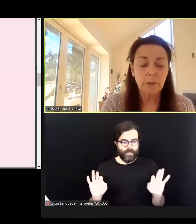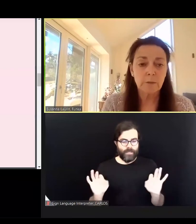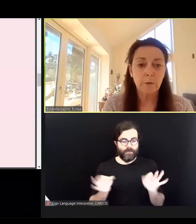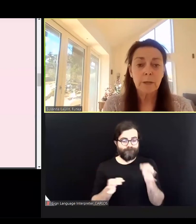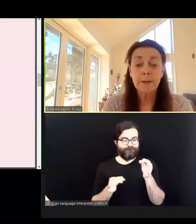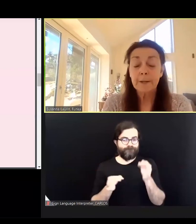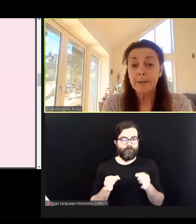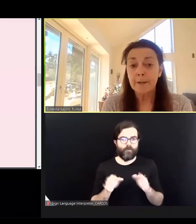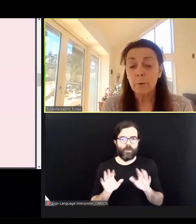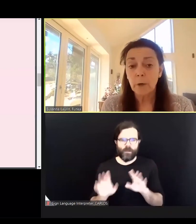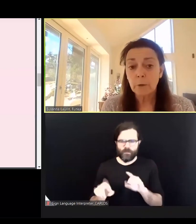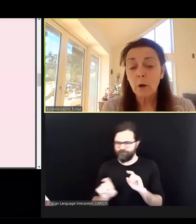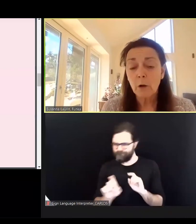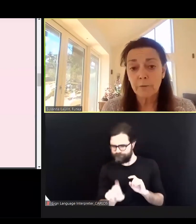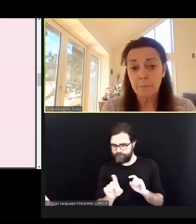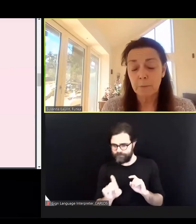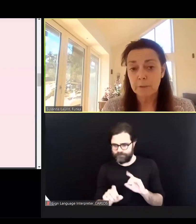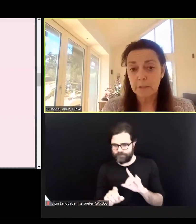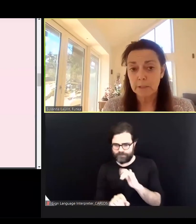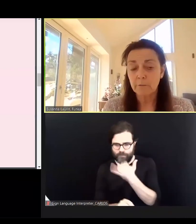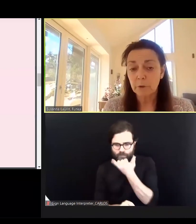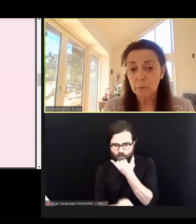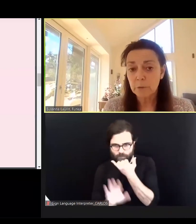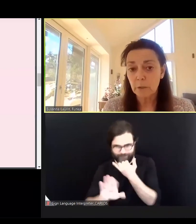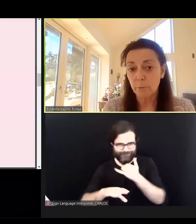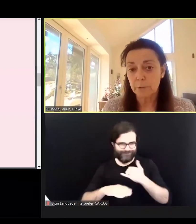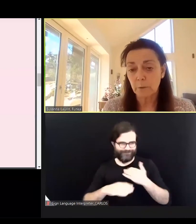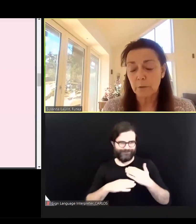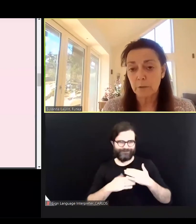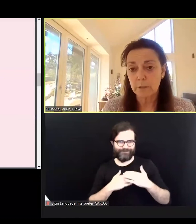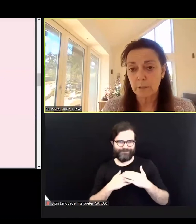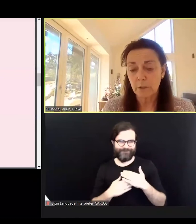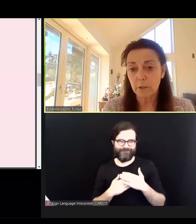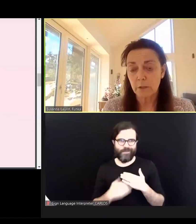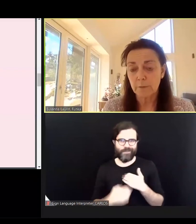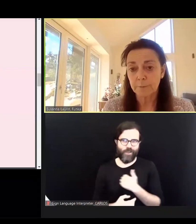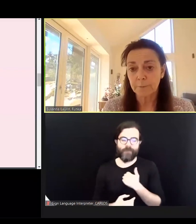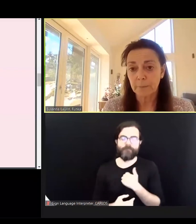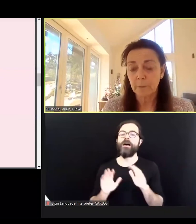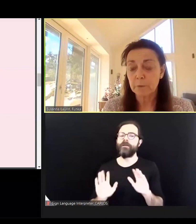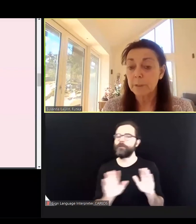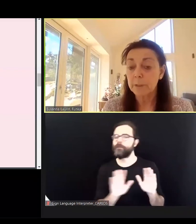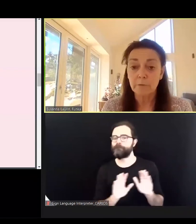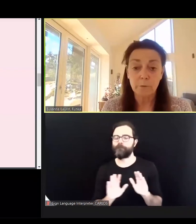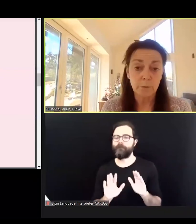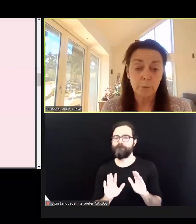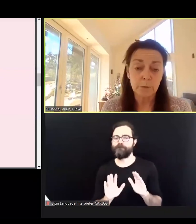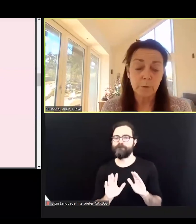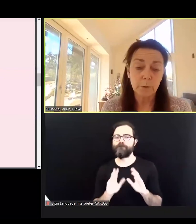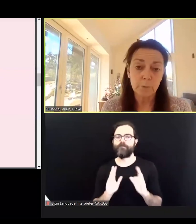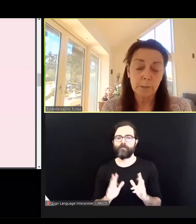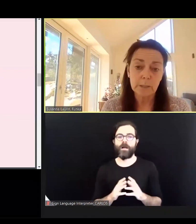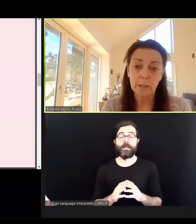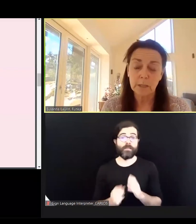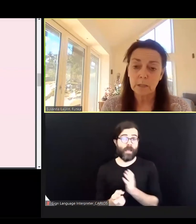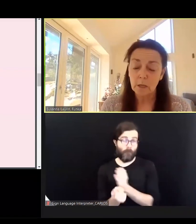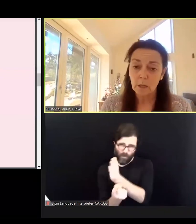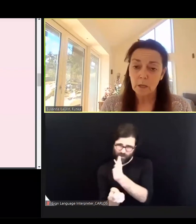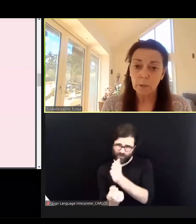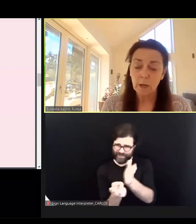directive, there is an opt-out possibility, so you can take things out of the directive when it